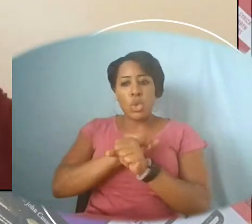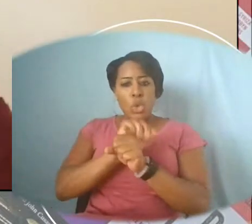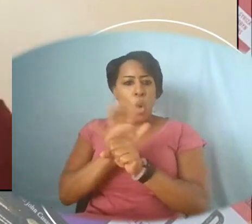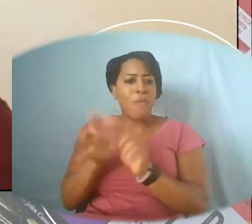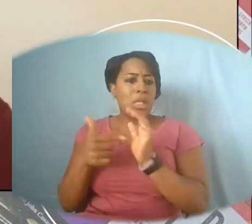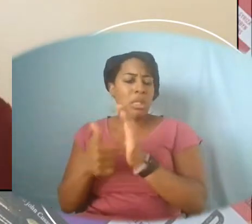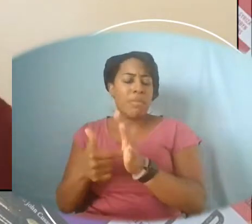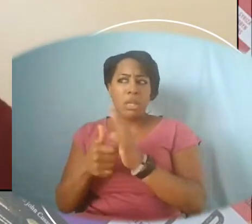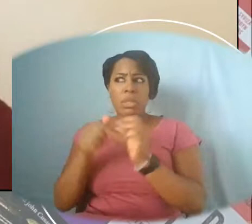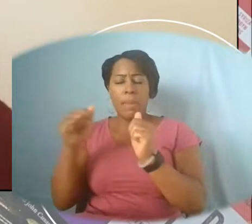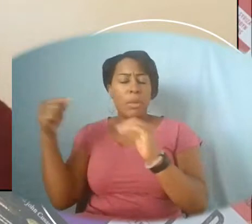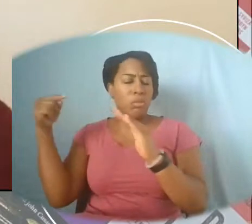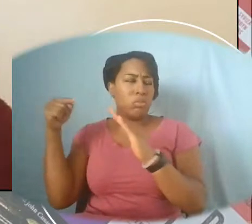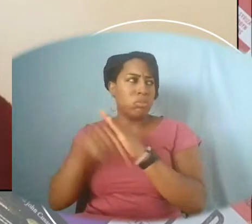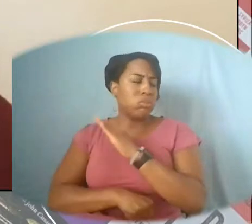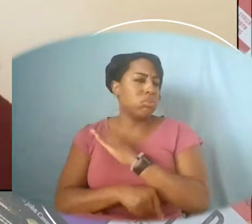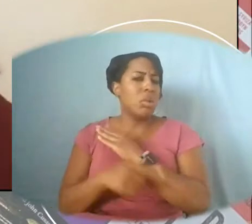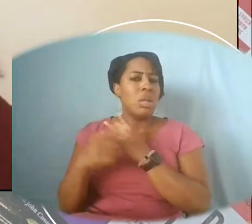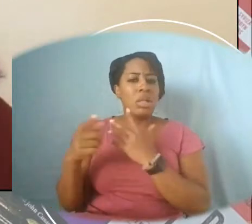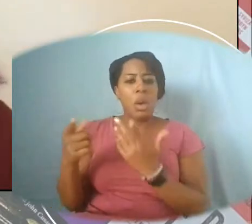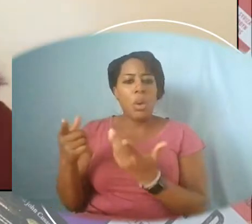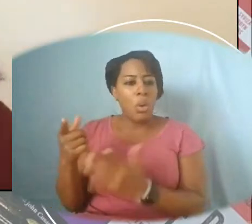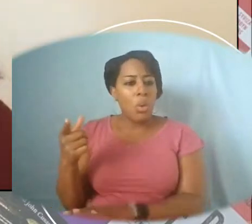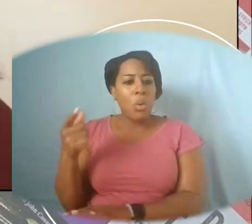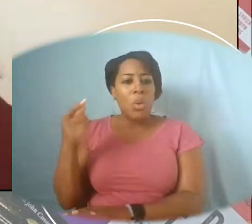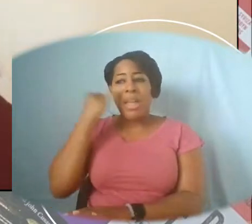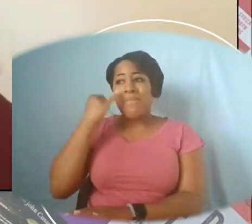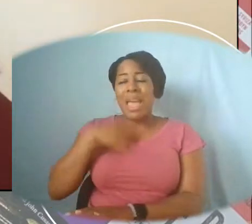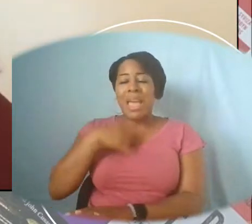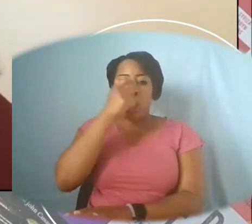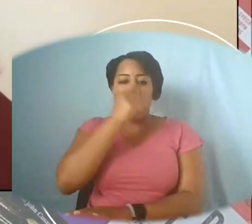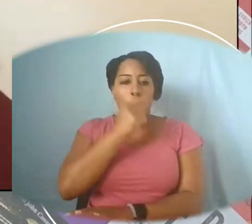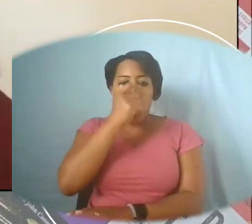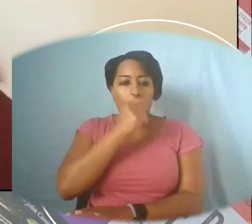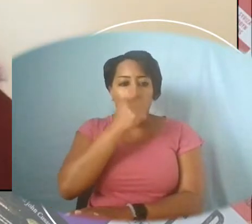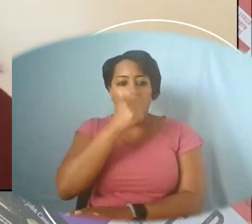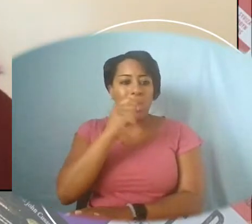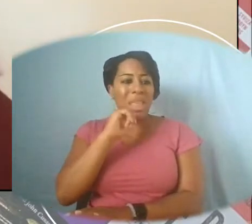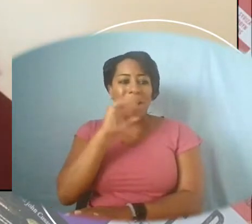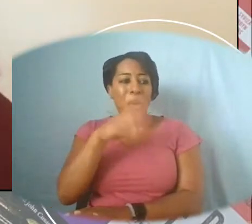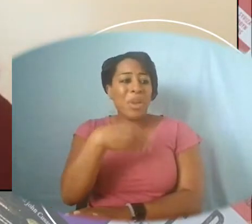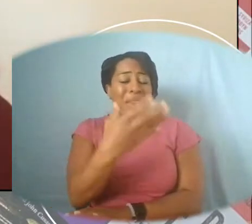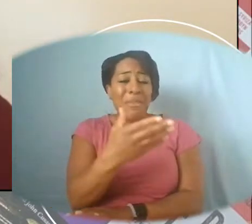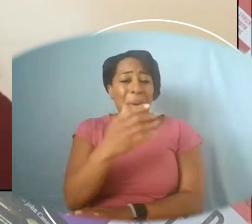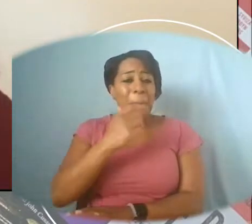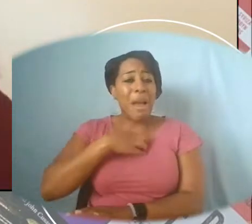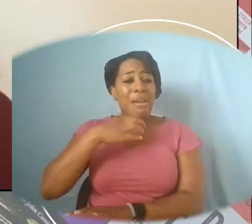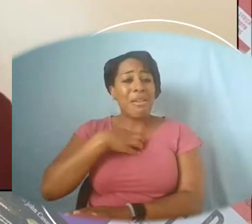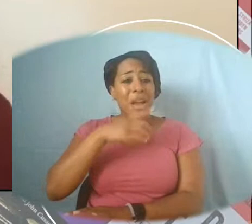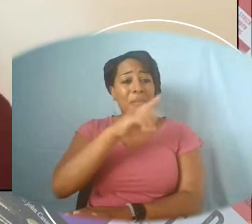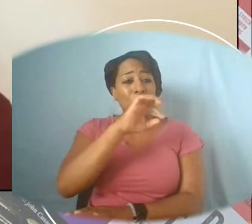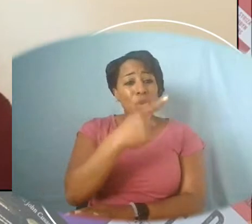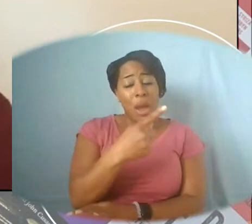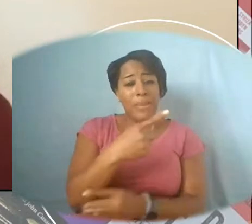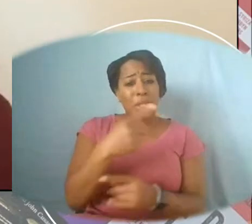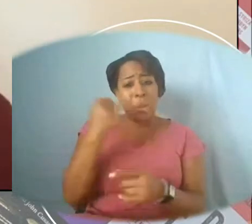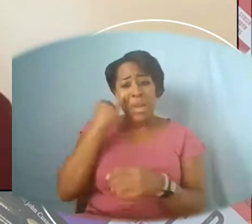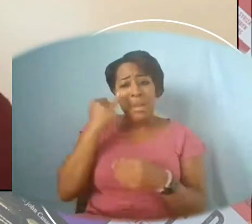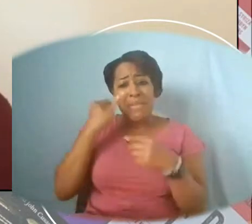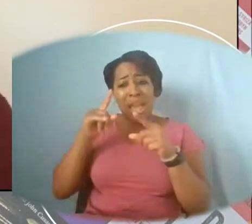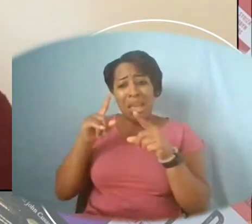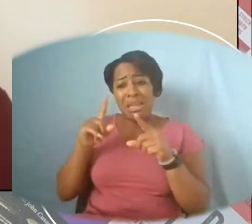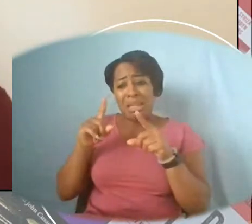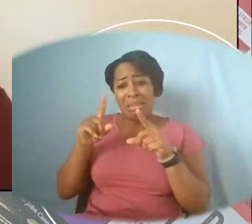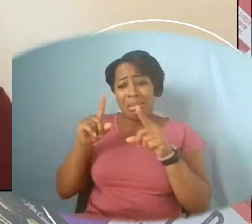not even getting a cough drop for a cold while in isolation, and they test positive. This is a not